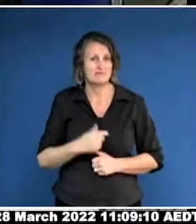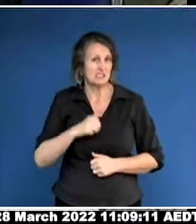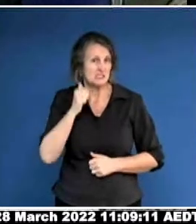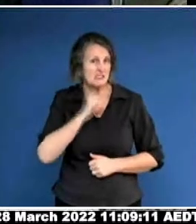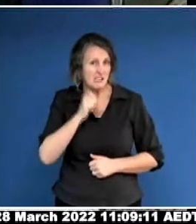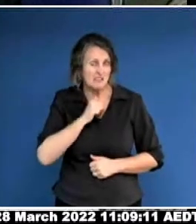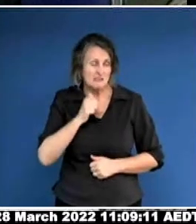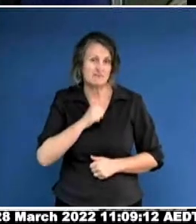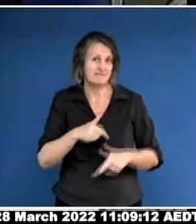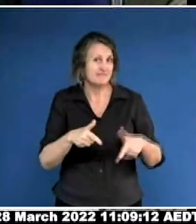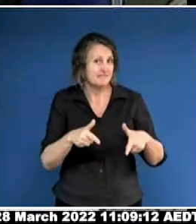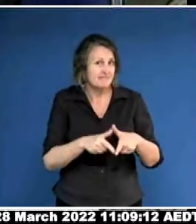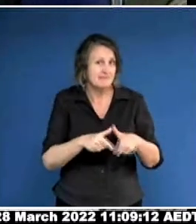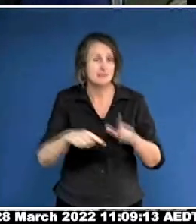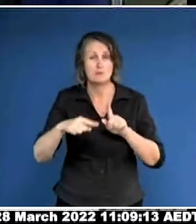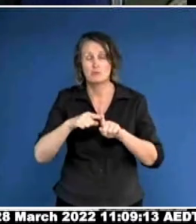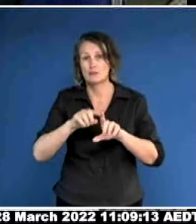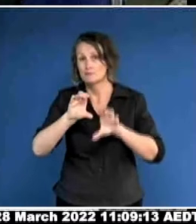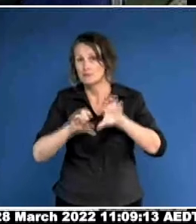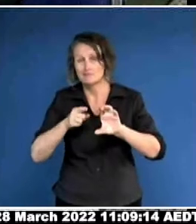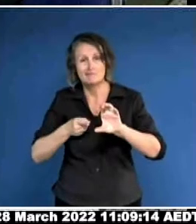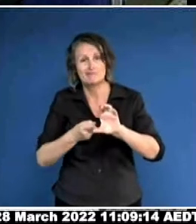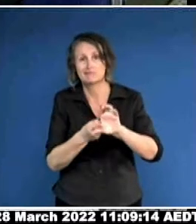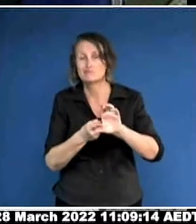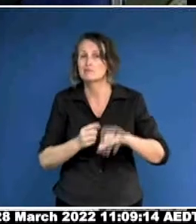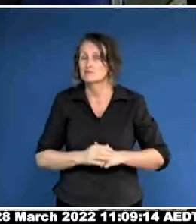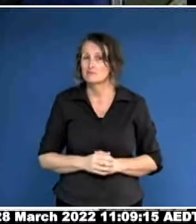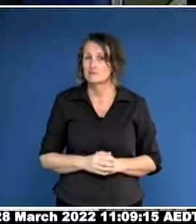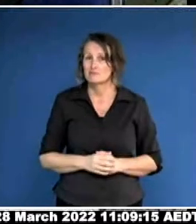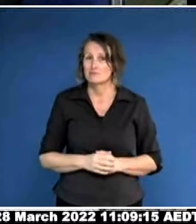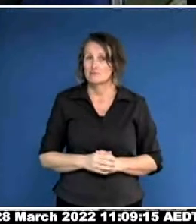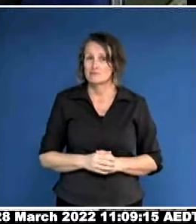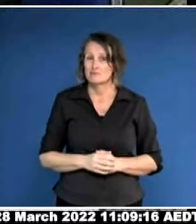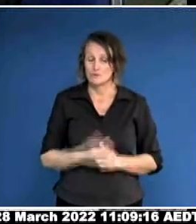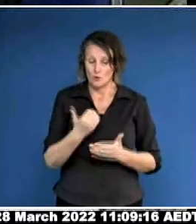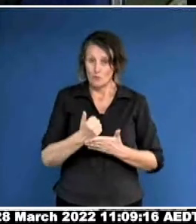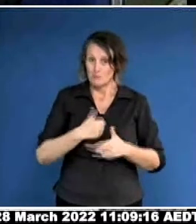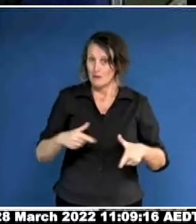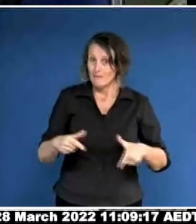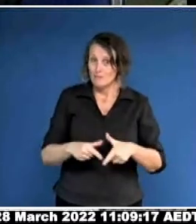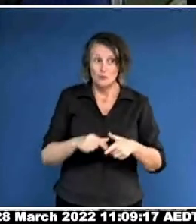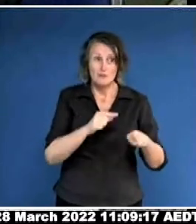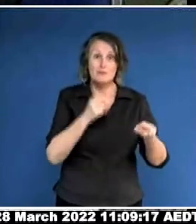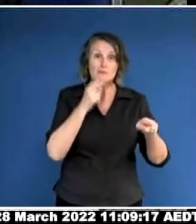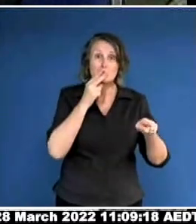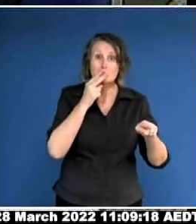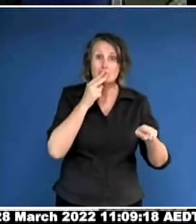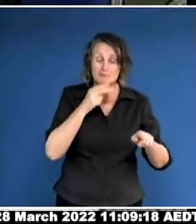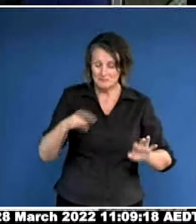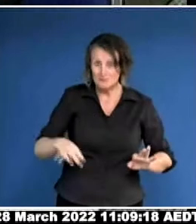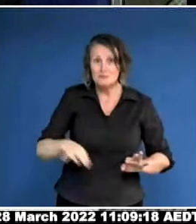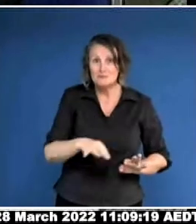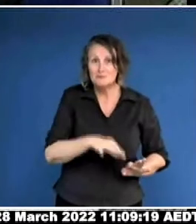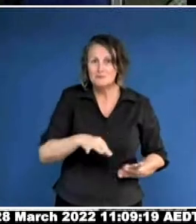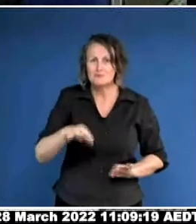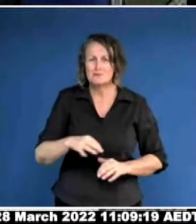hole. He would punish me by burning cigarettes around my vagina. He treated me like a